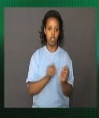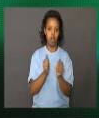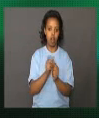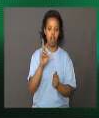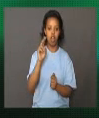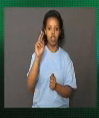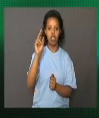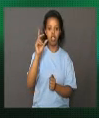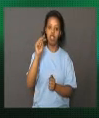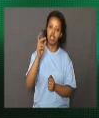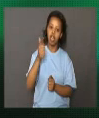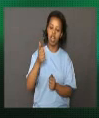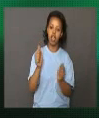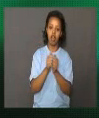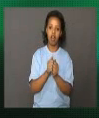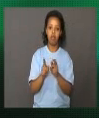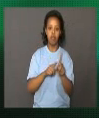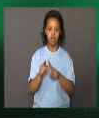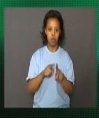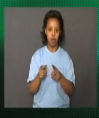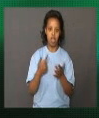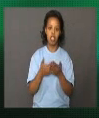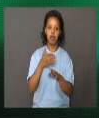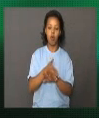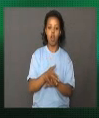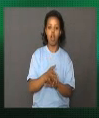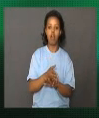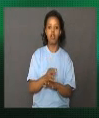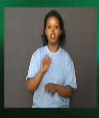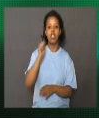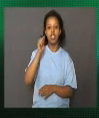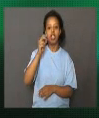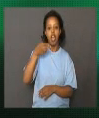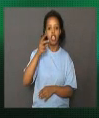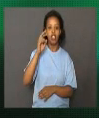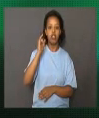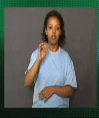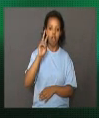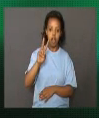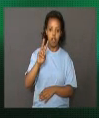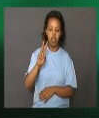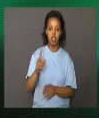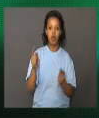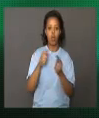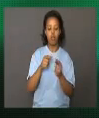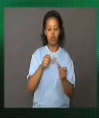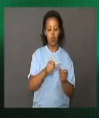cell. Now, the HIV is said to enter a period of